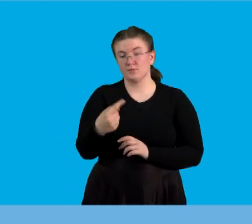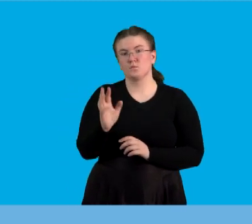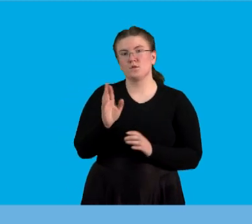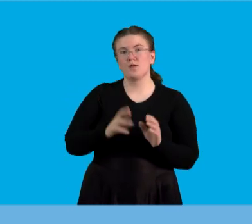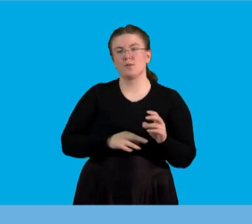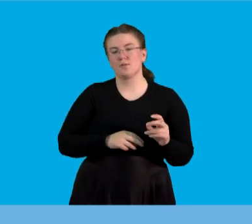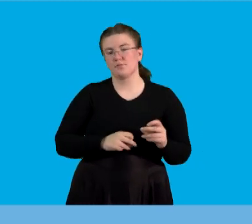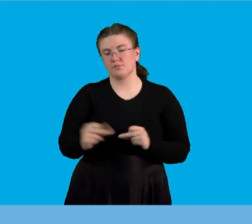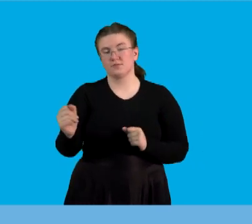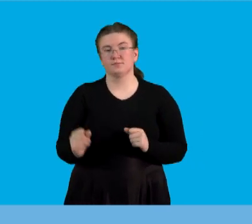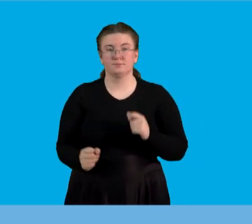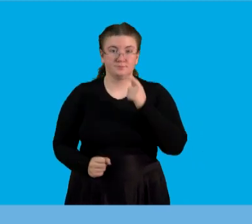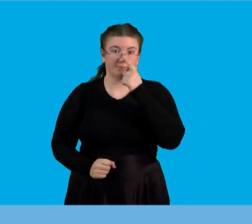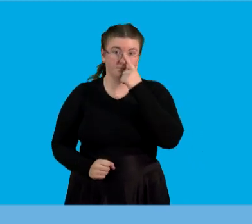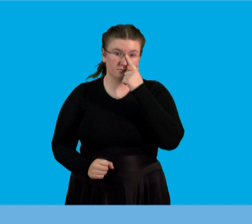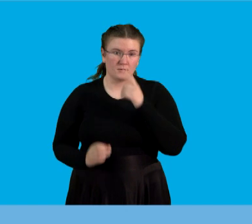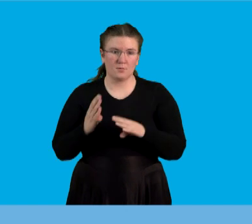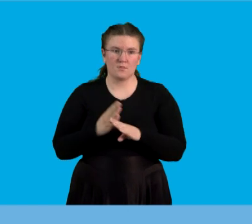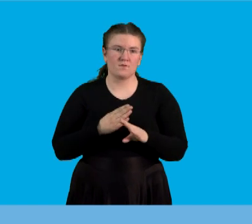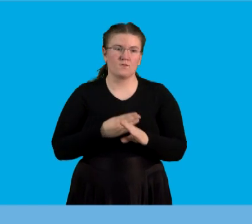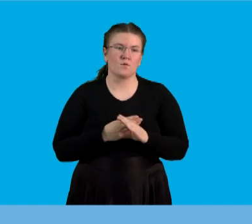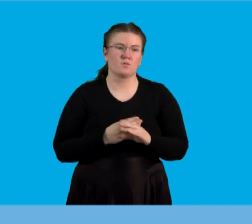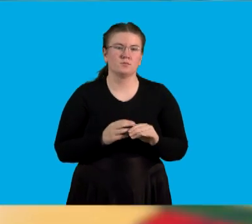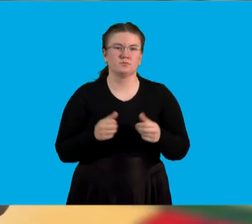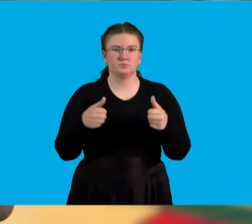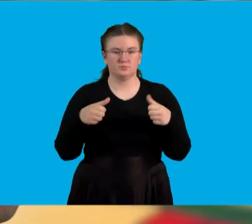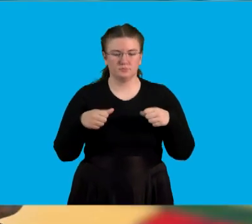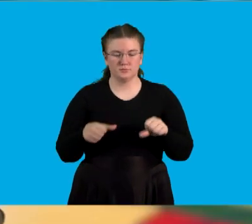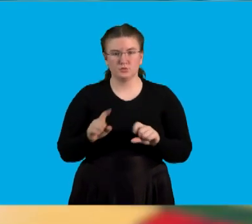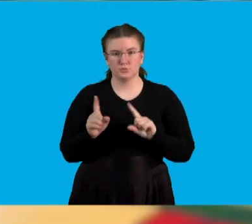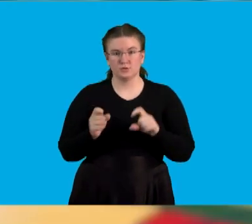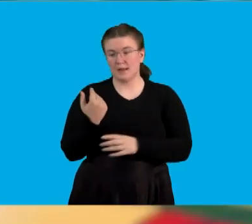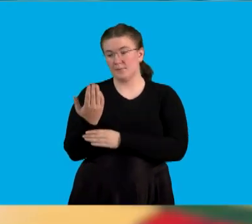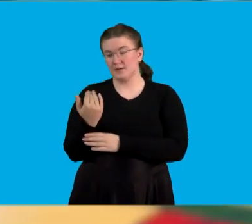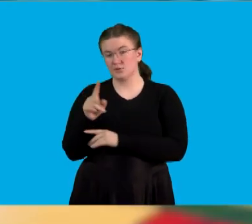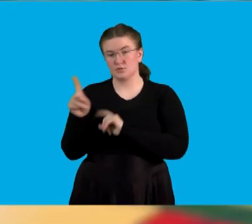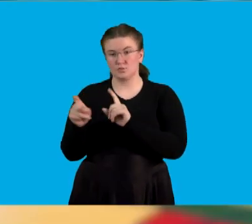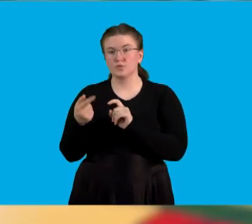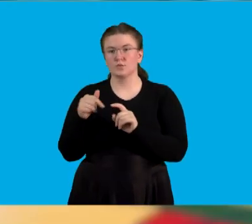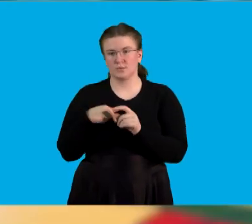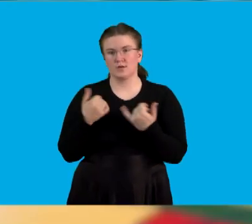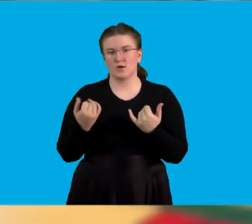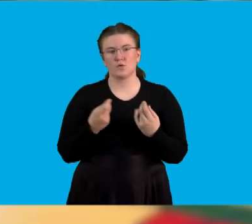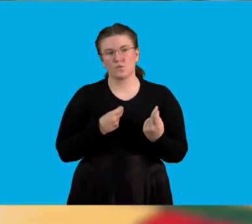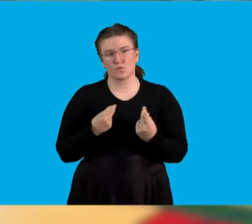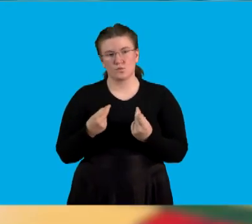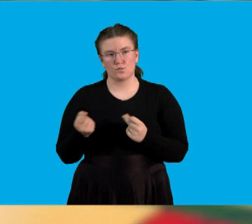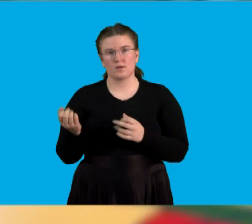light is going to speed up a little bit. So now, before moving to the next set of questions,